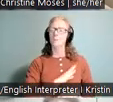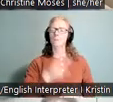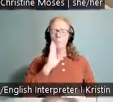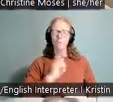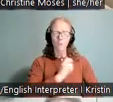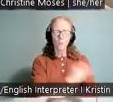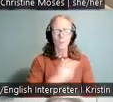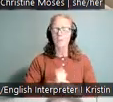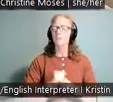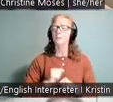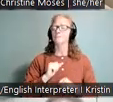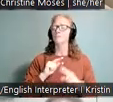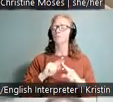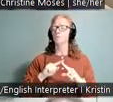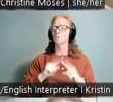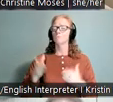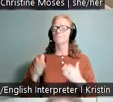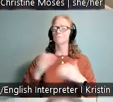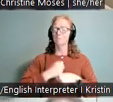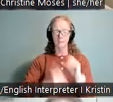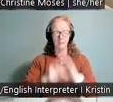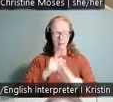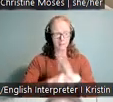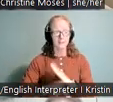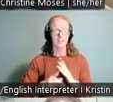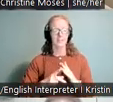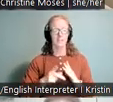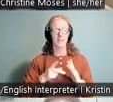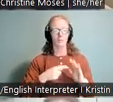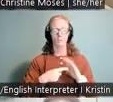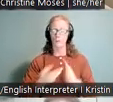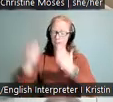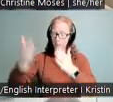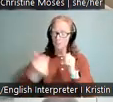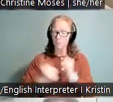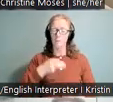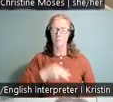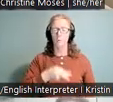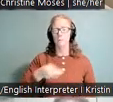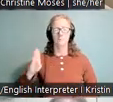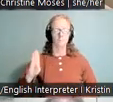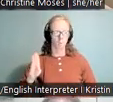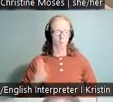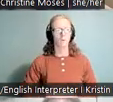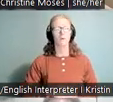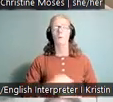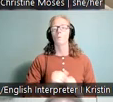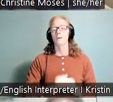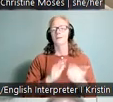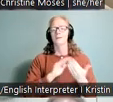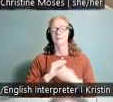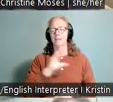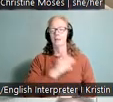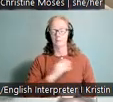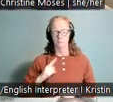The Portland Police Bureau shall consider and accept or reject all policy or directive recommendations made by the